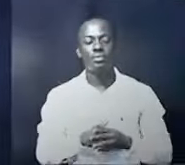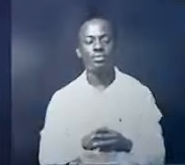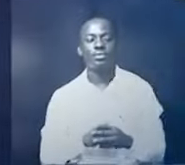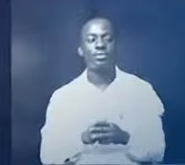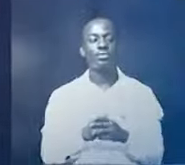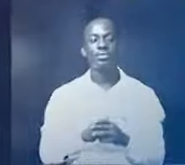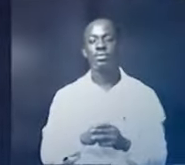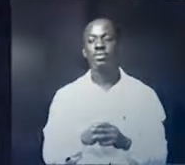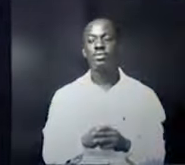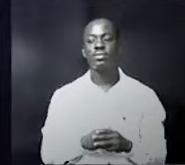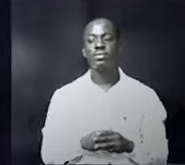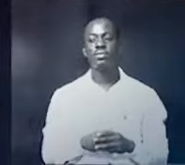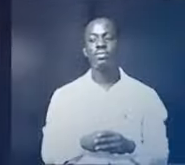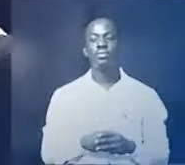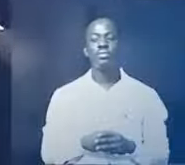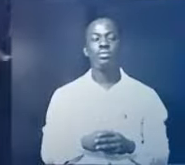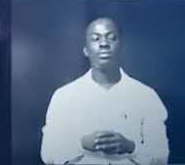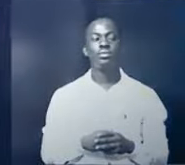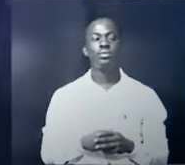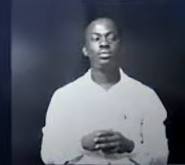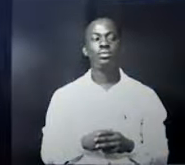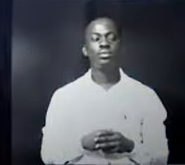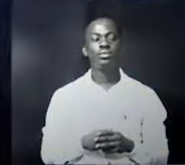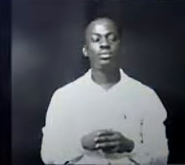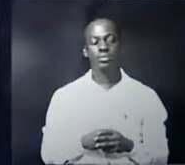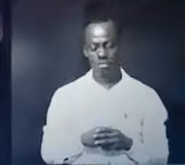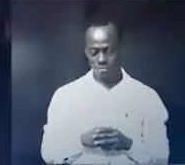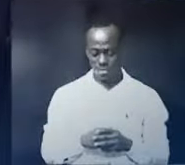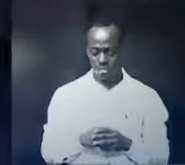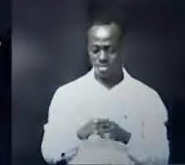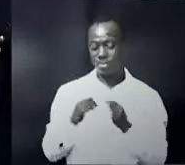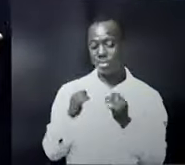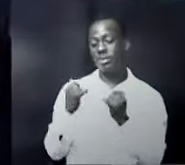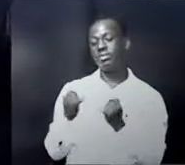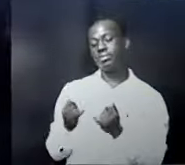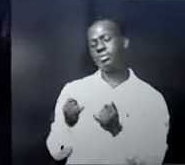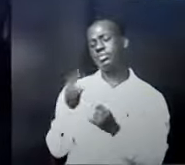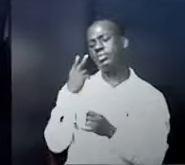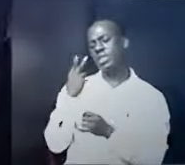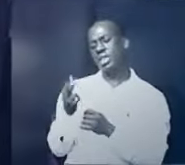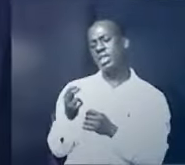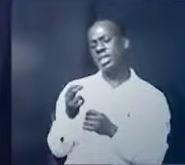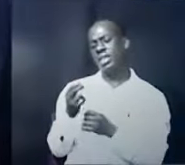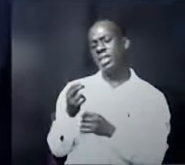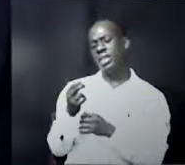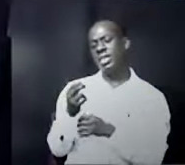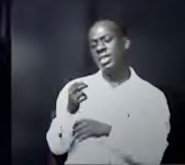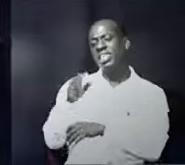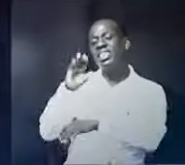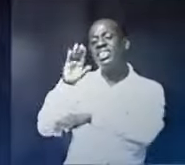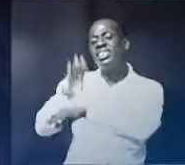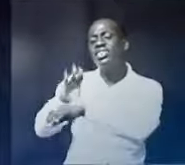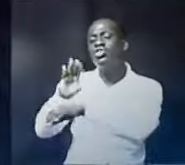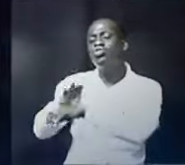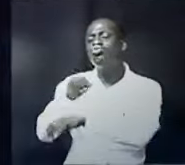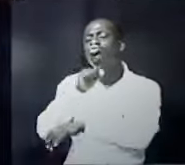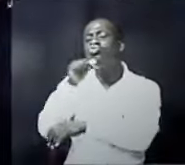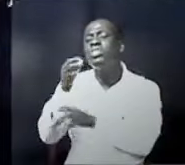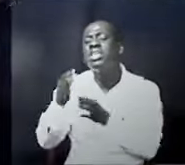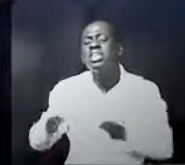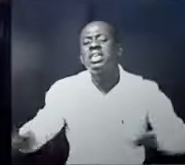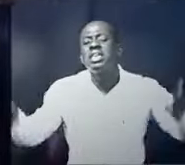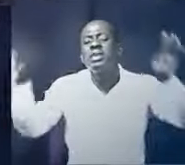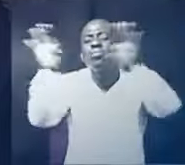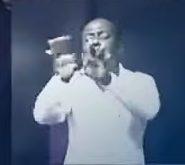You see, the church is of no essence to the world. It will not be